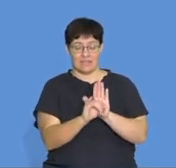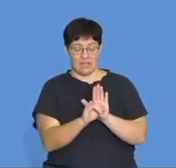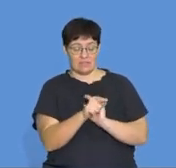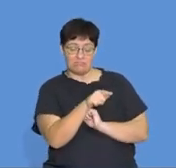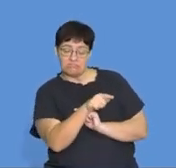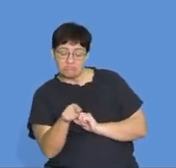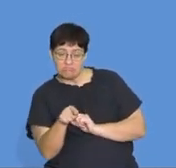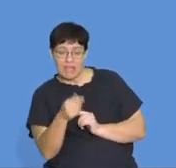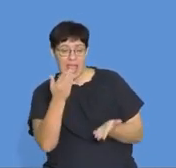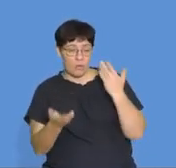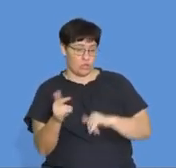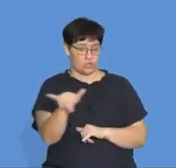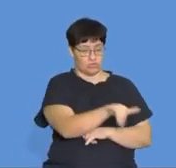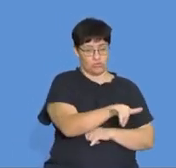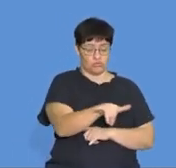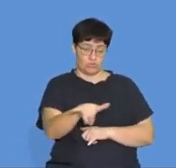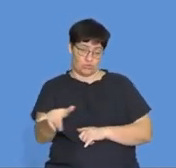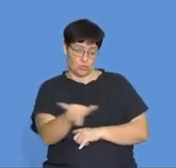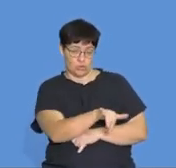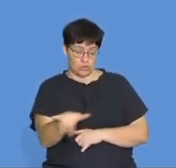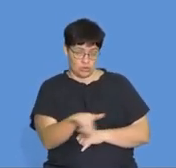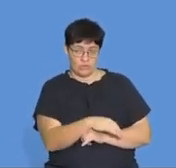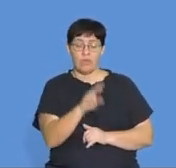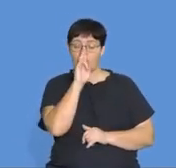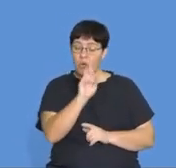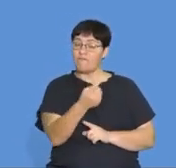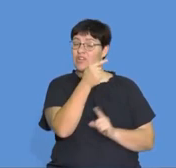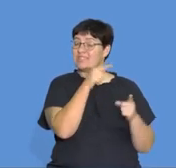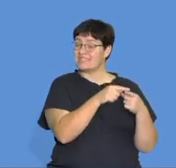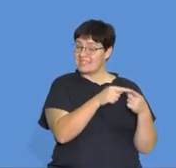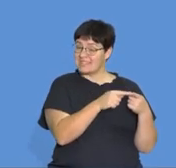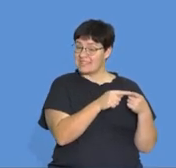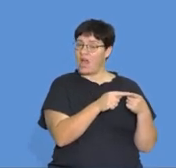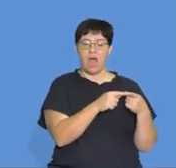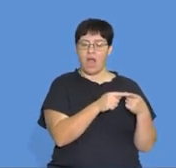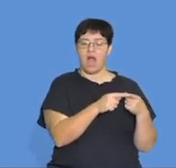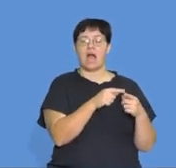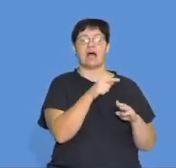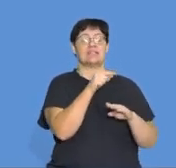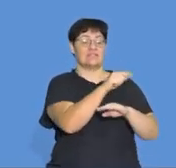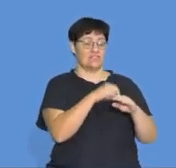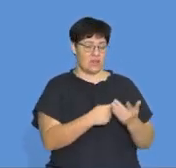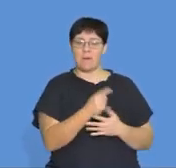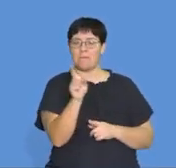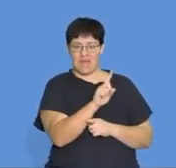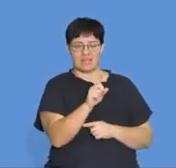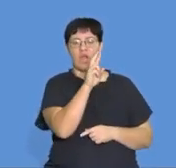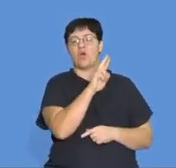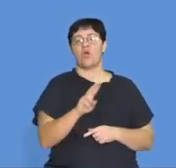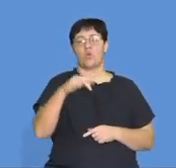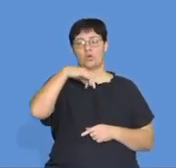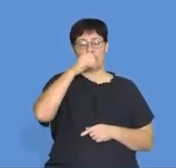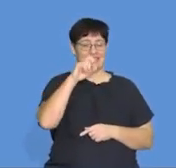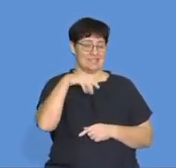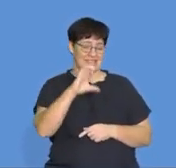of equation that you are given, right? You saw the first one, it was a division, but it ended up being a quadratic, so